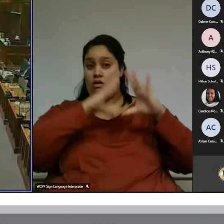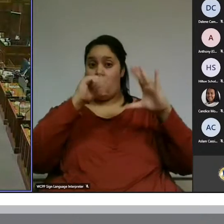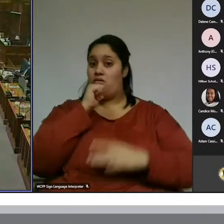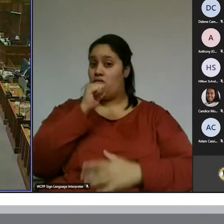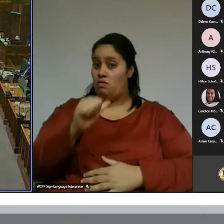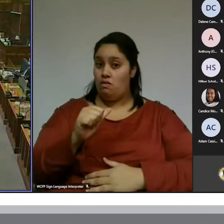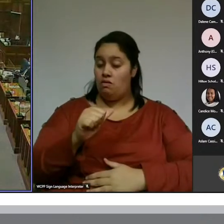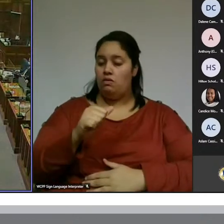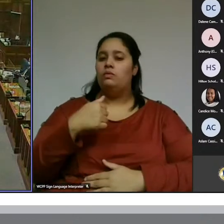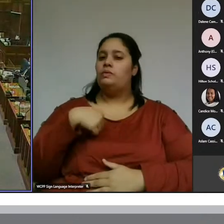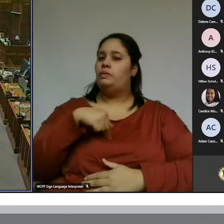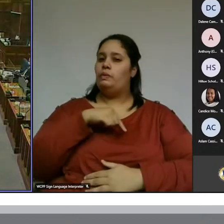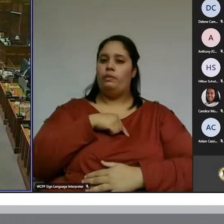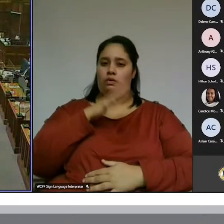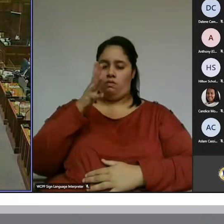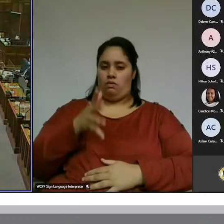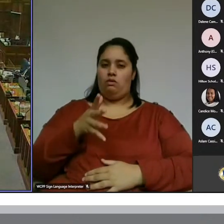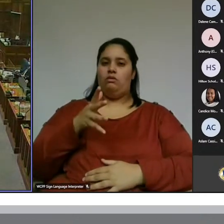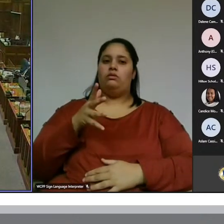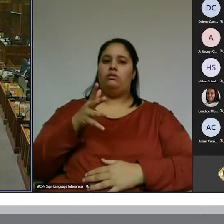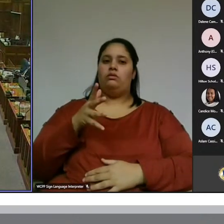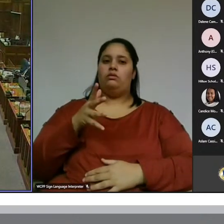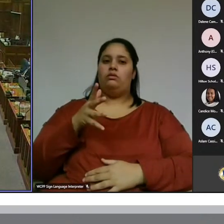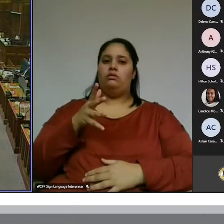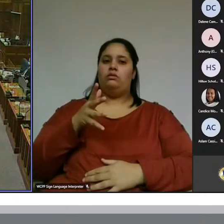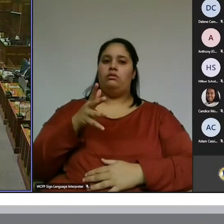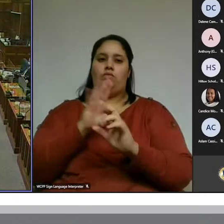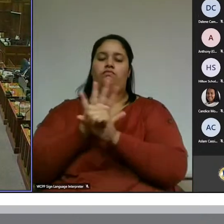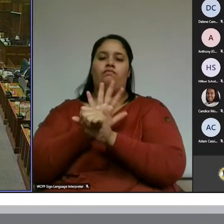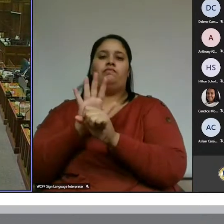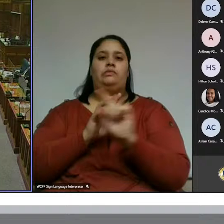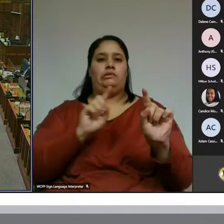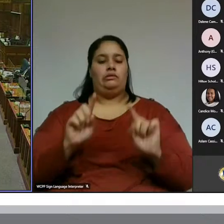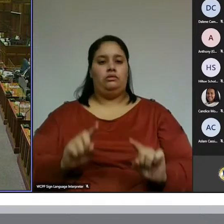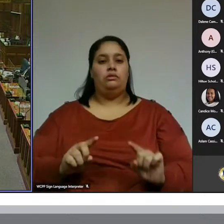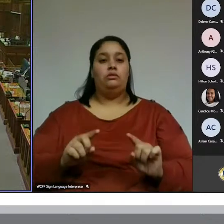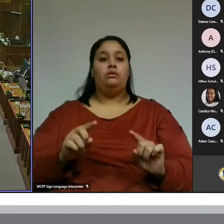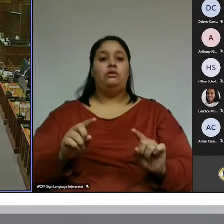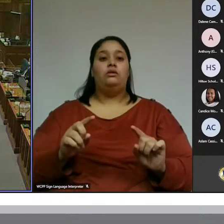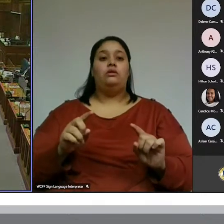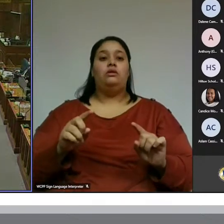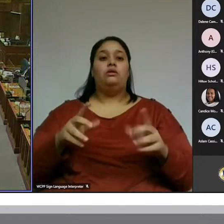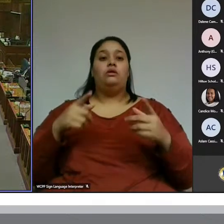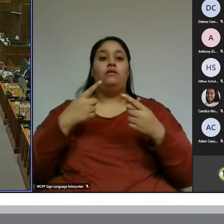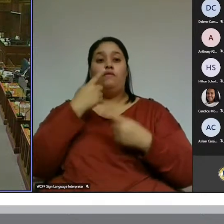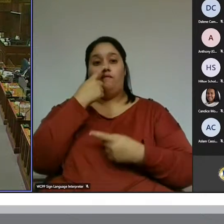not cover a particular eventuality in respect of this meeting,